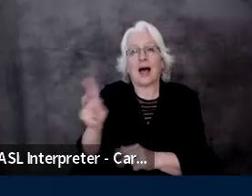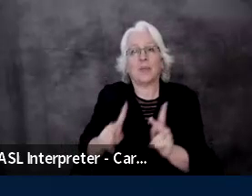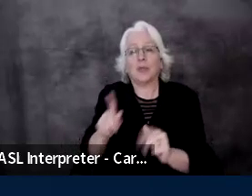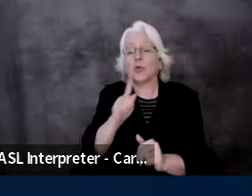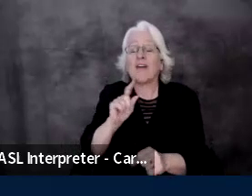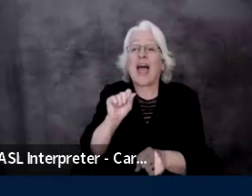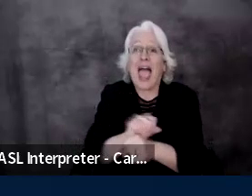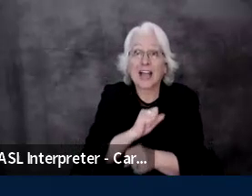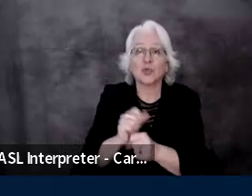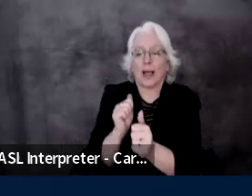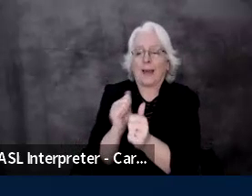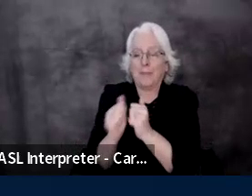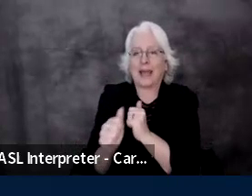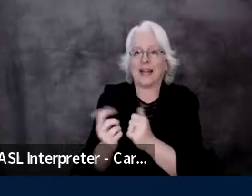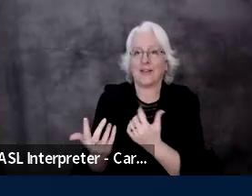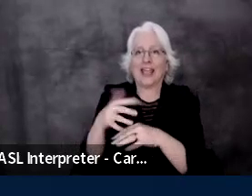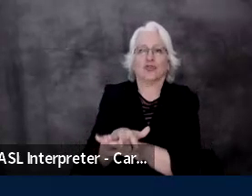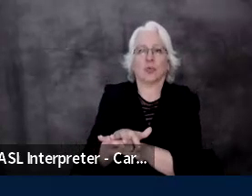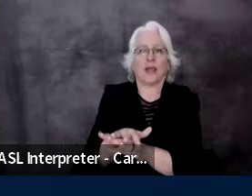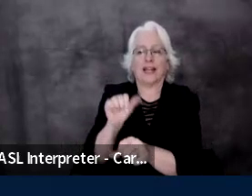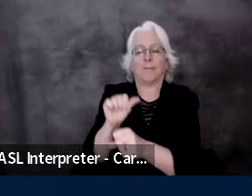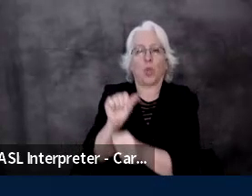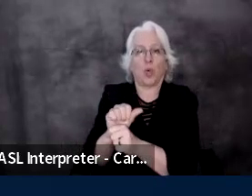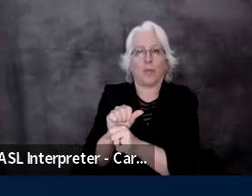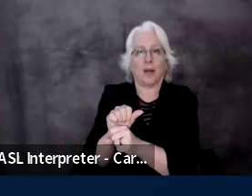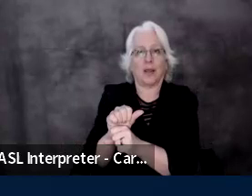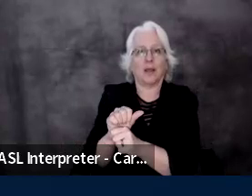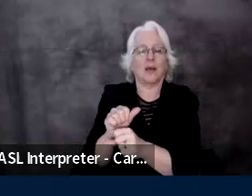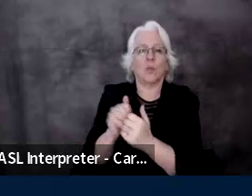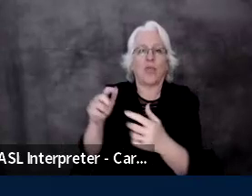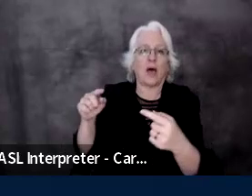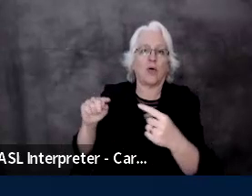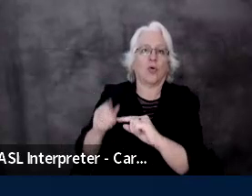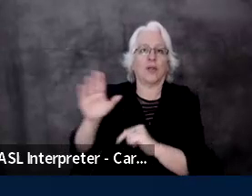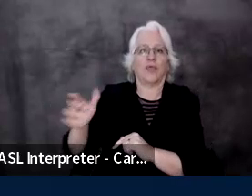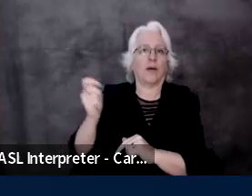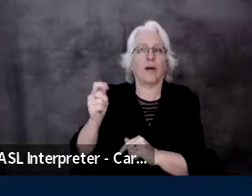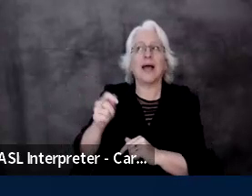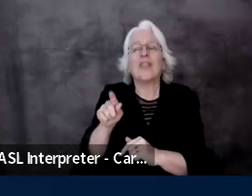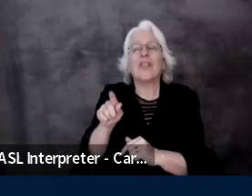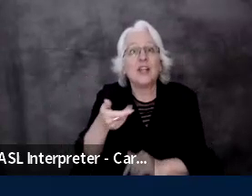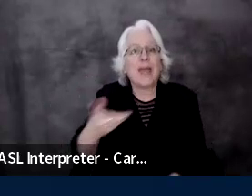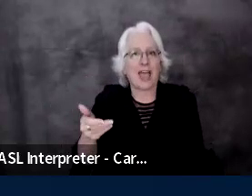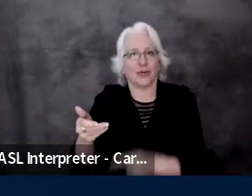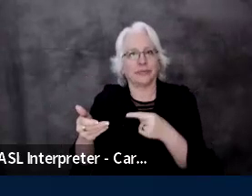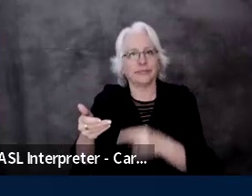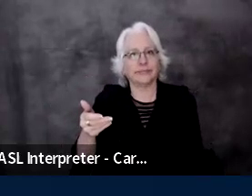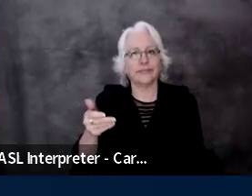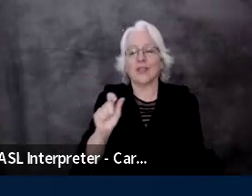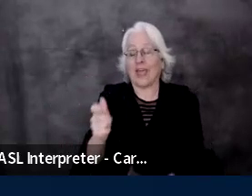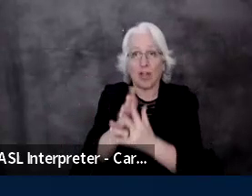employment will get them to the table faster than anything. They need to be hired. They have lots of information to